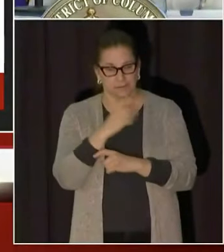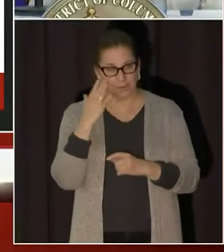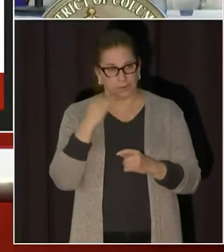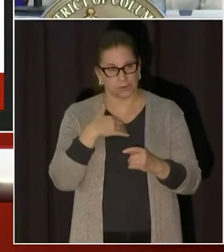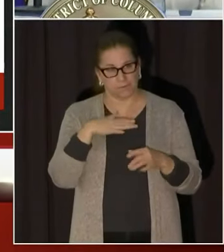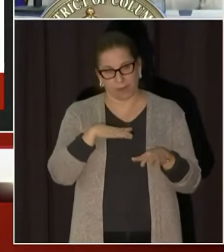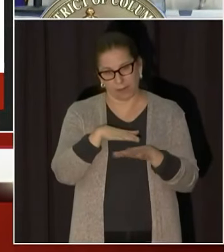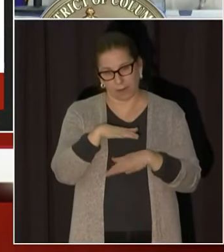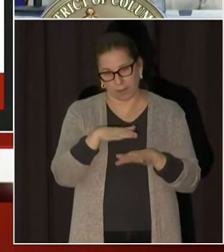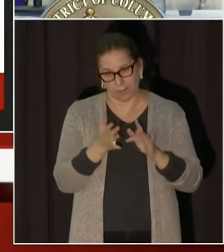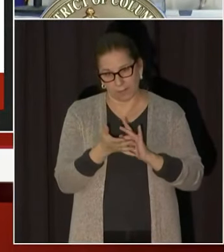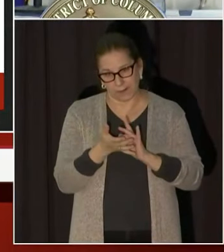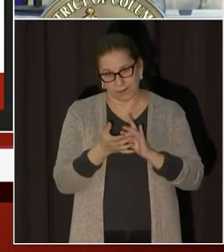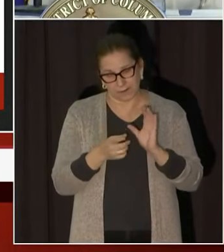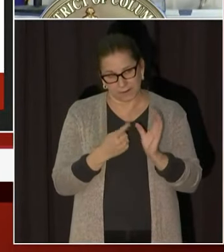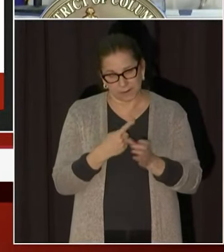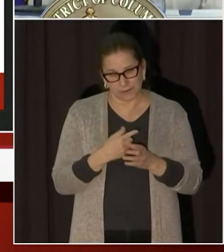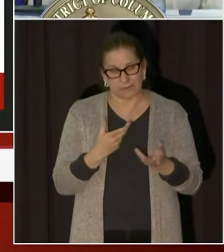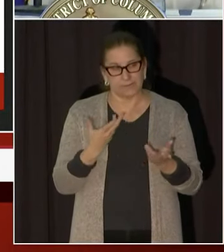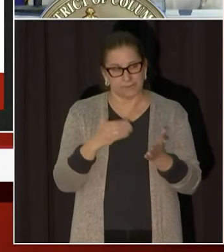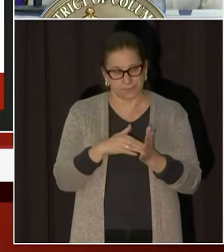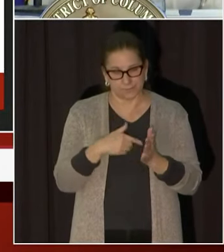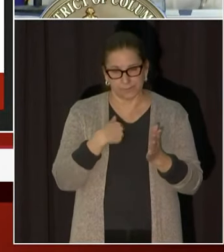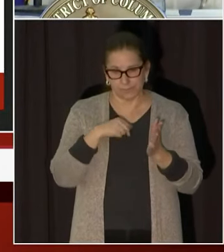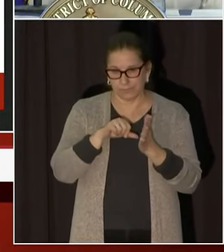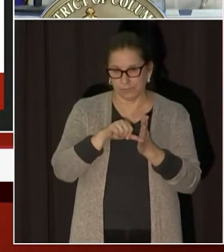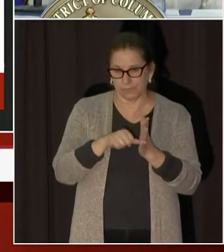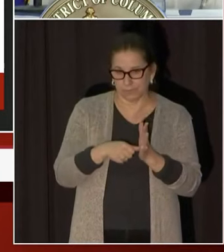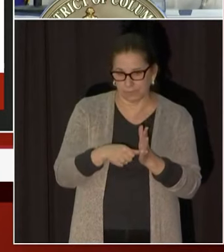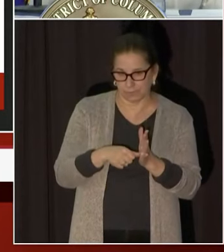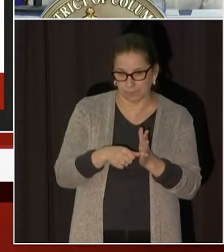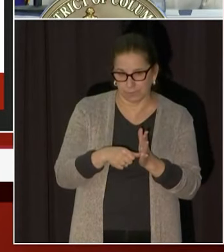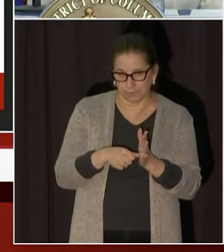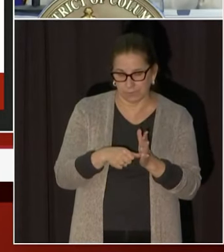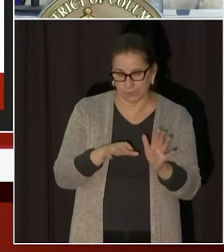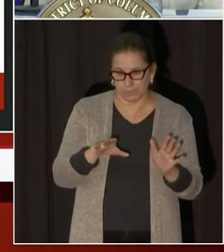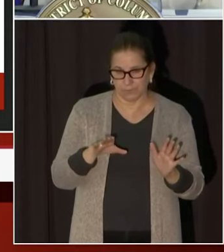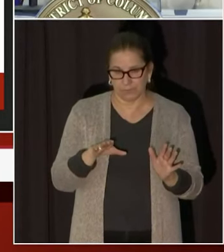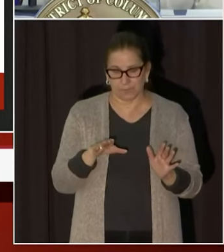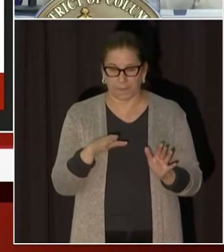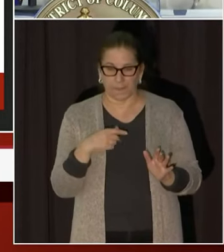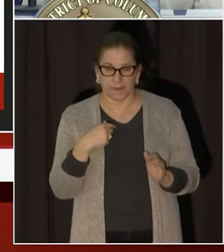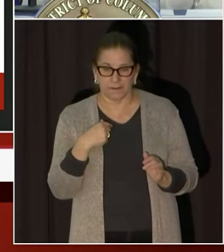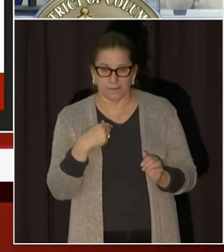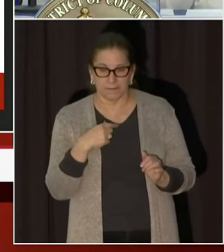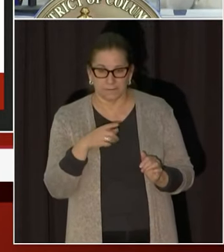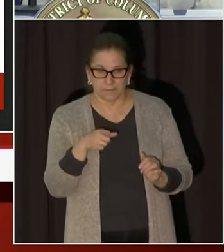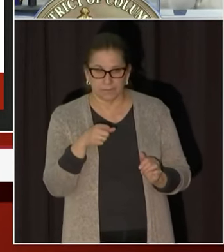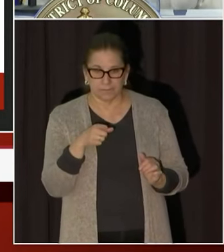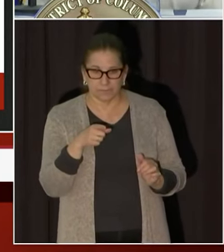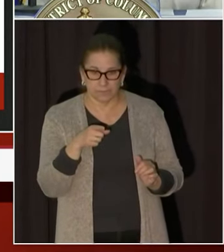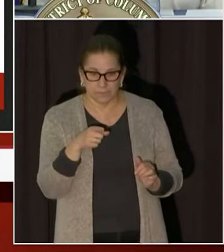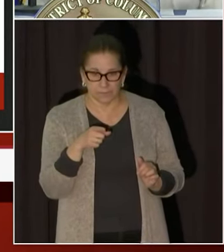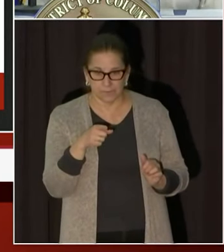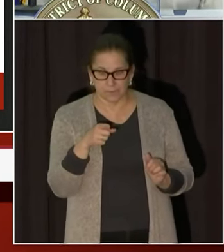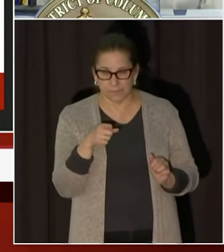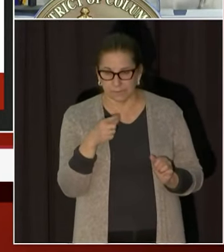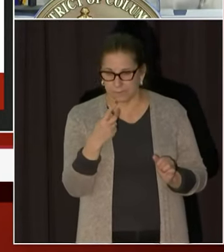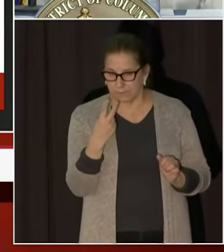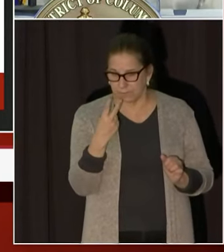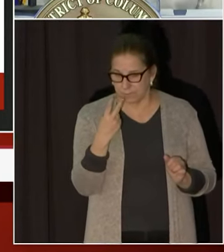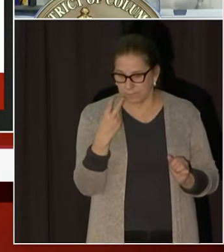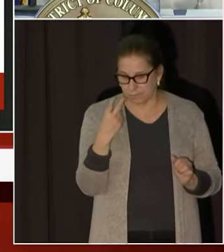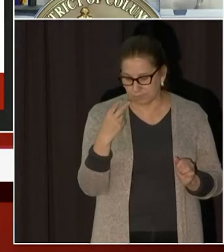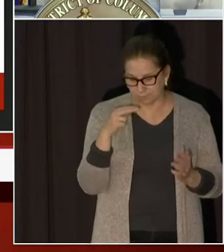the doctor ordered to control your condition, you need to be mindful that you are more susceptible